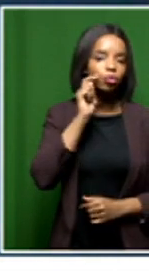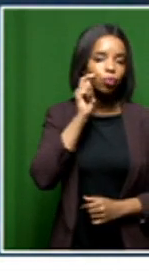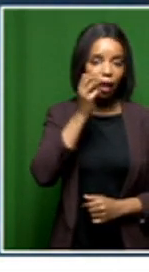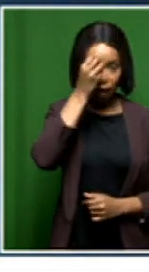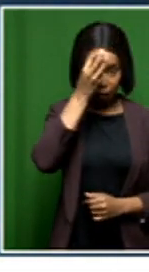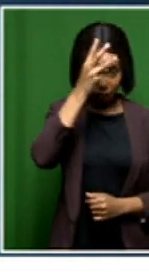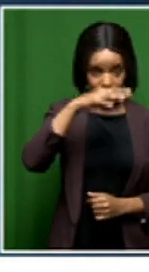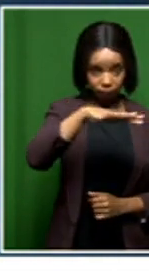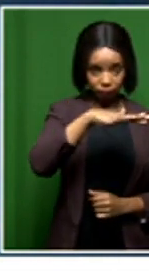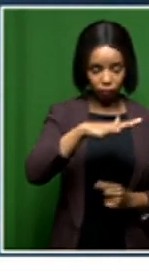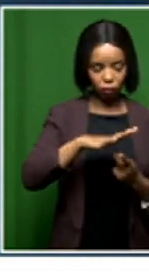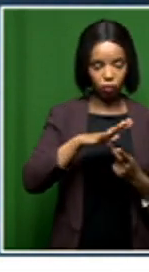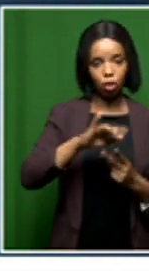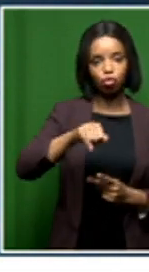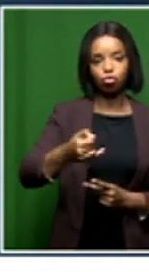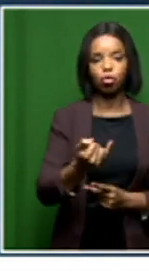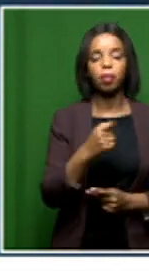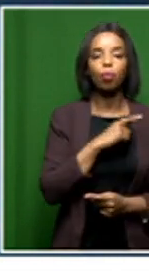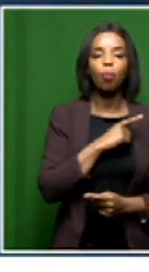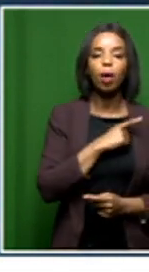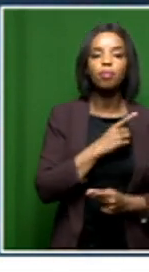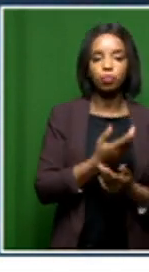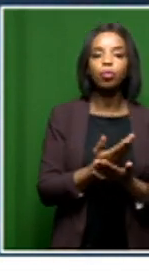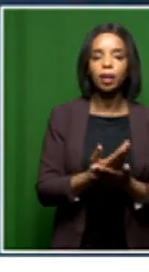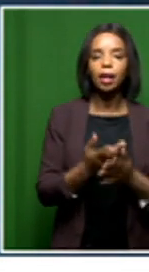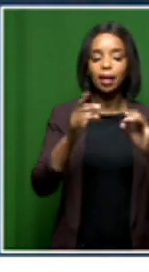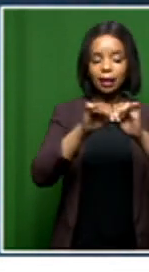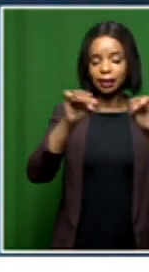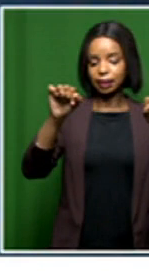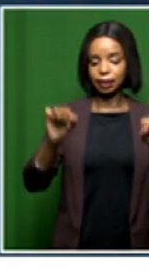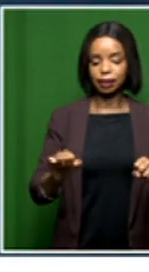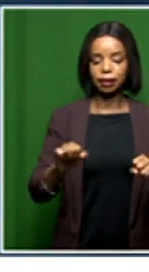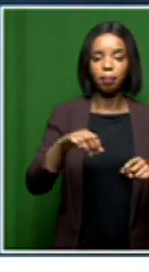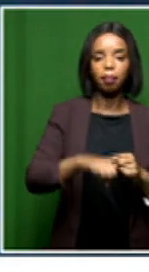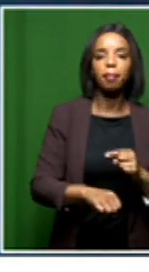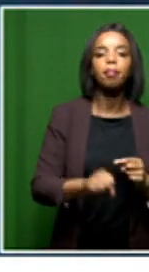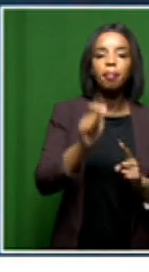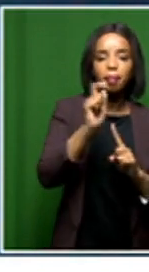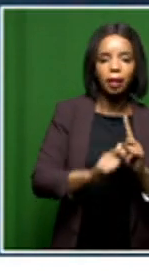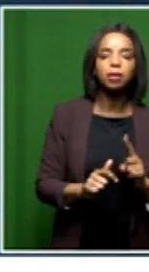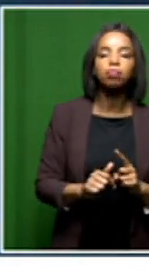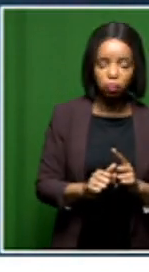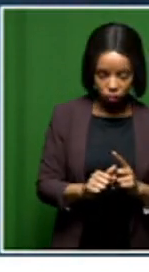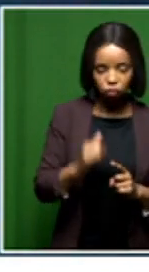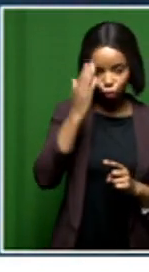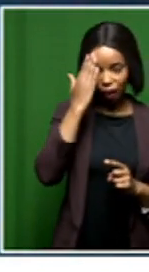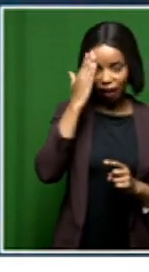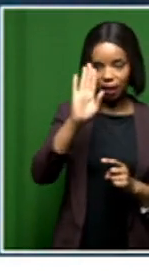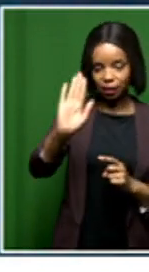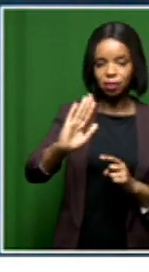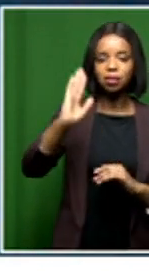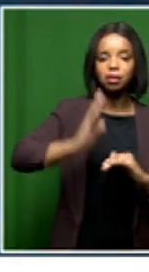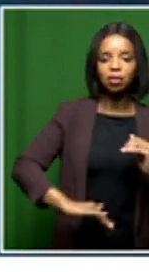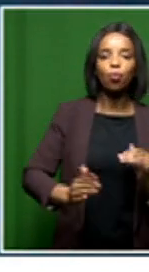because you are able to pick up from the system if the person, yes, indeed, received the infringement, the system is able to tell us. We do have